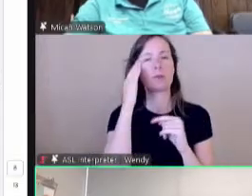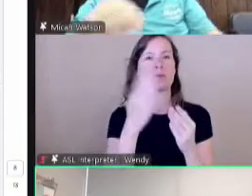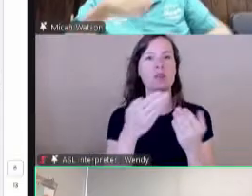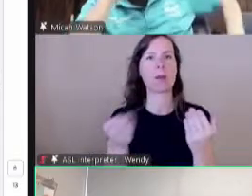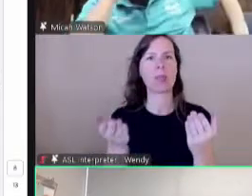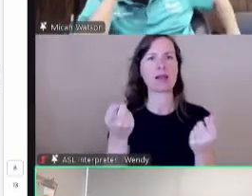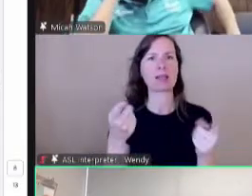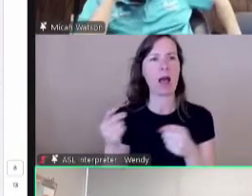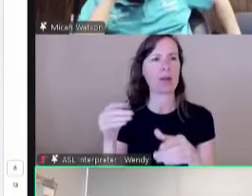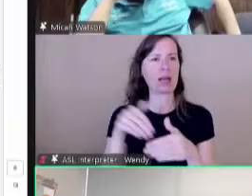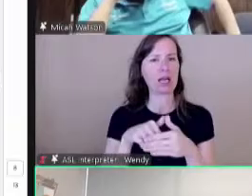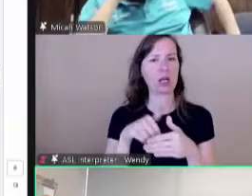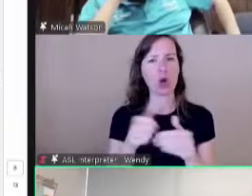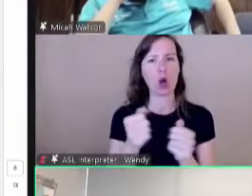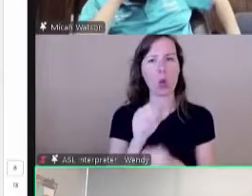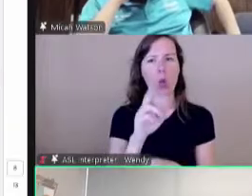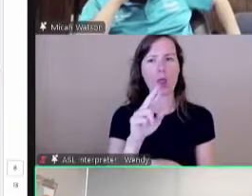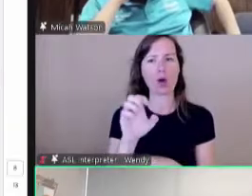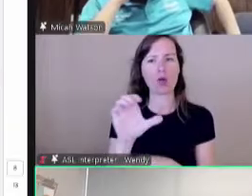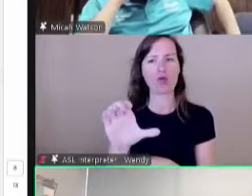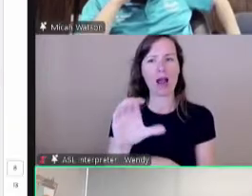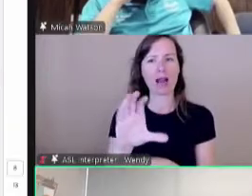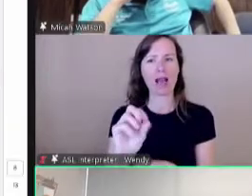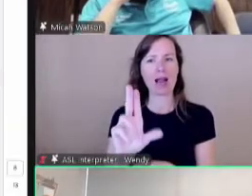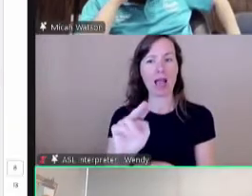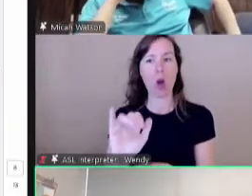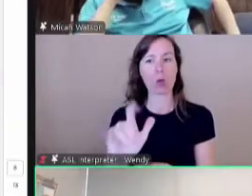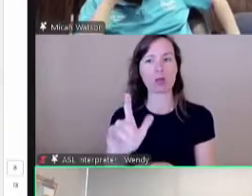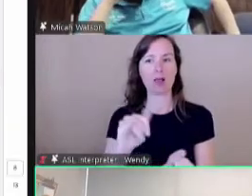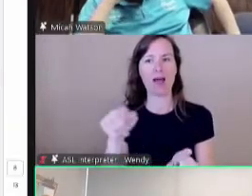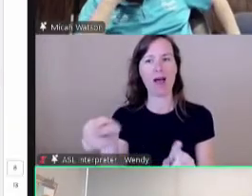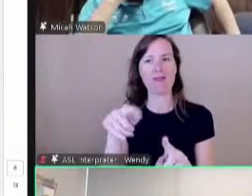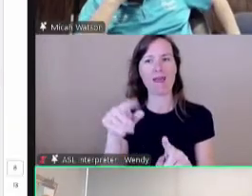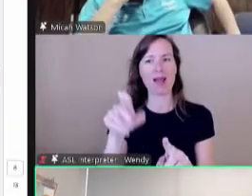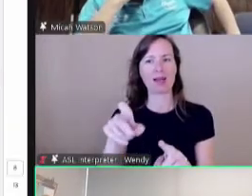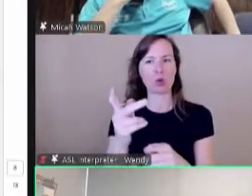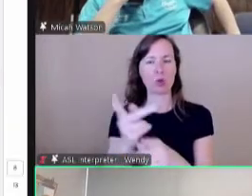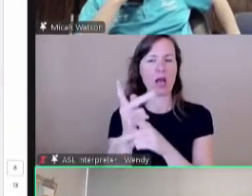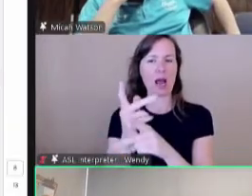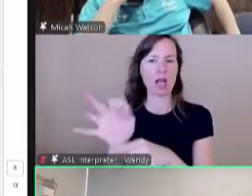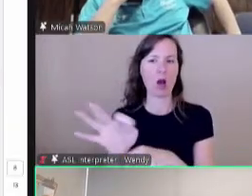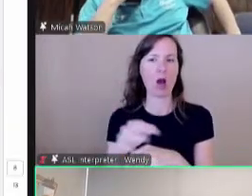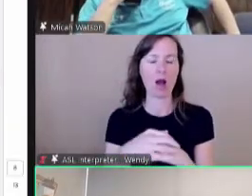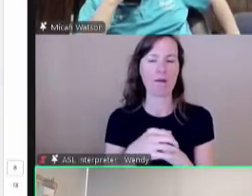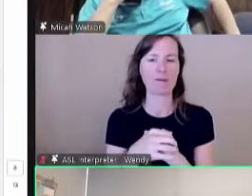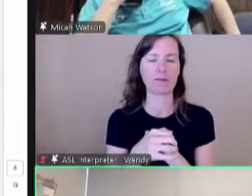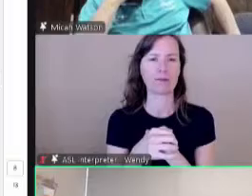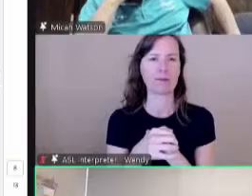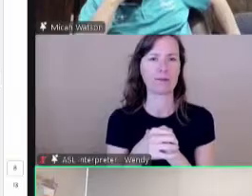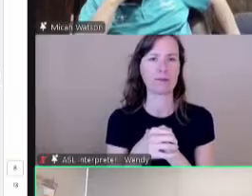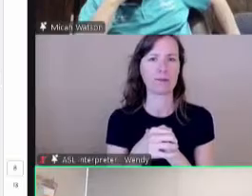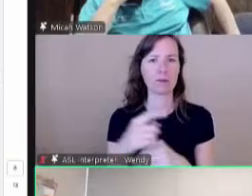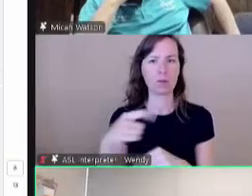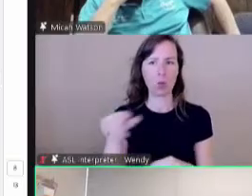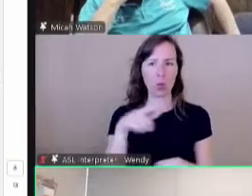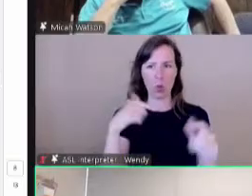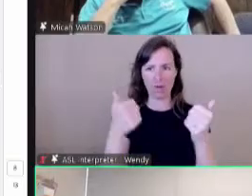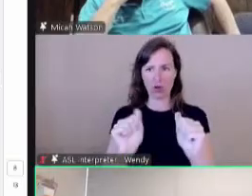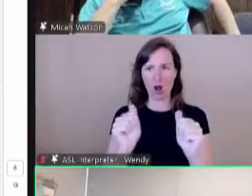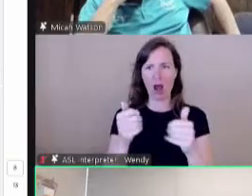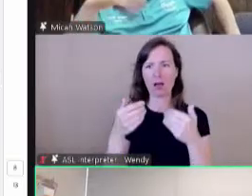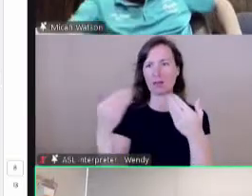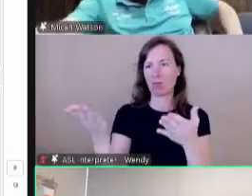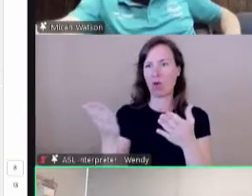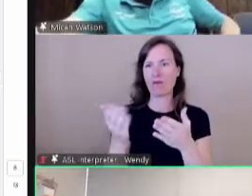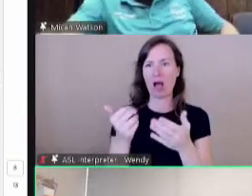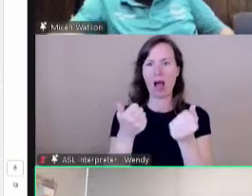with the rec council that I think they need to take care of. I know we have tried to provide assistance and will